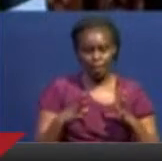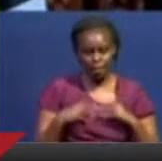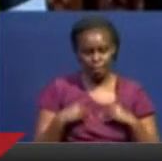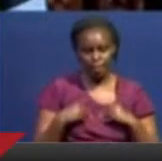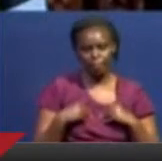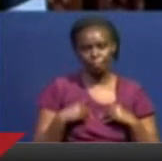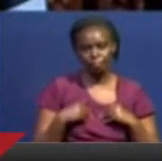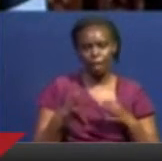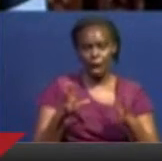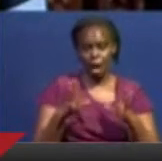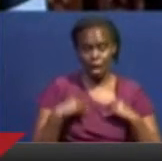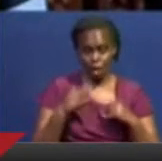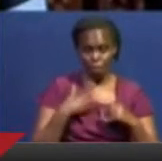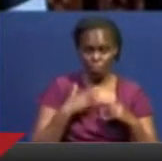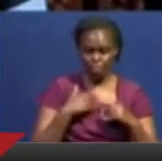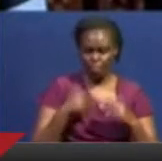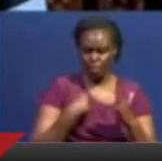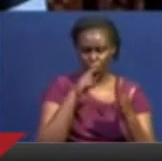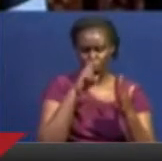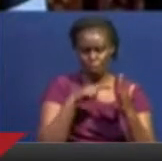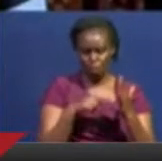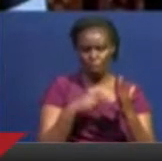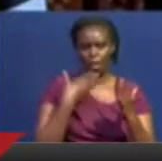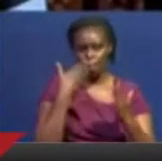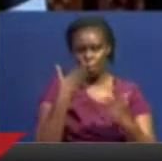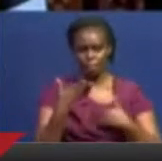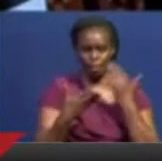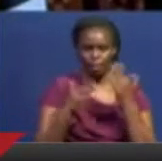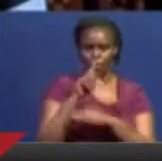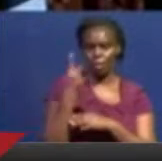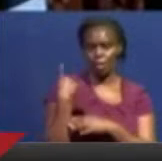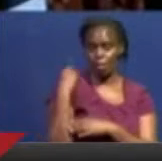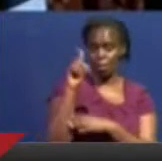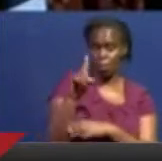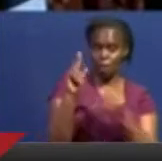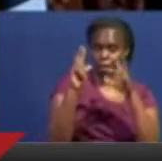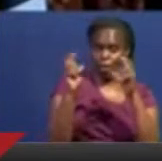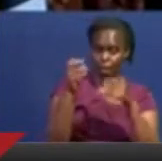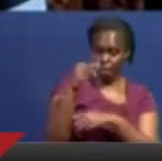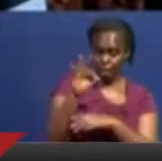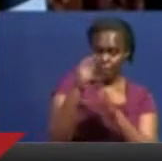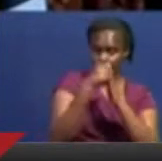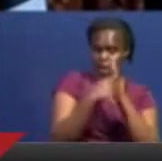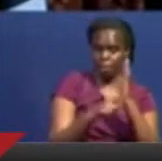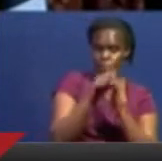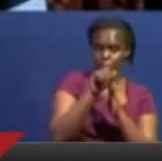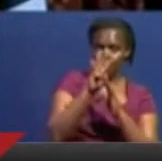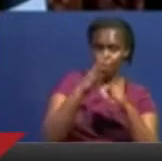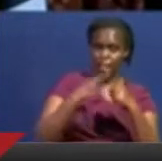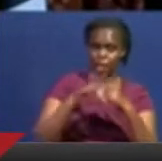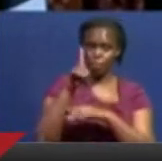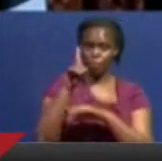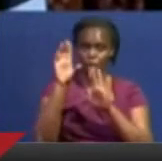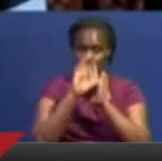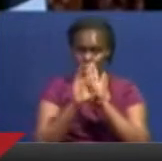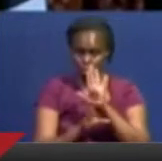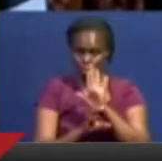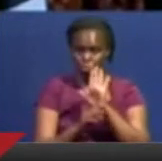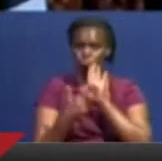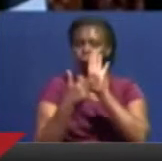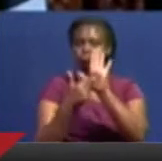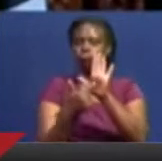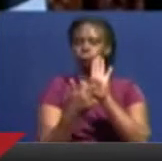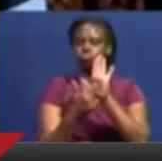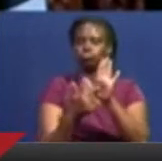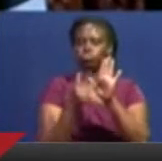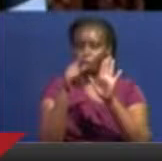examine each of the issues that have been raised. The first, on whether Article 149(1) of the Constitution